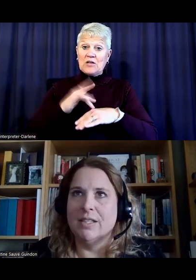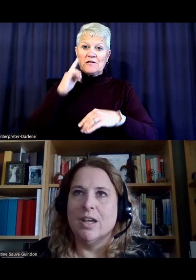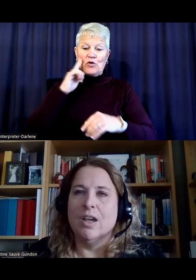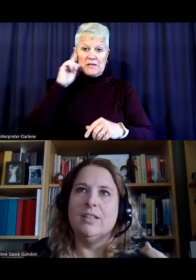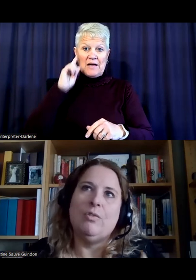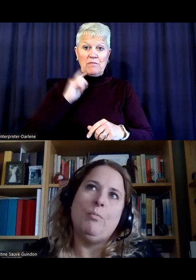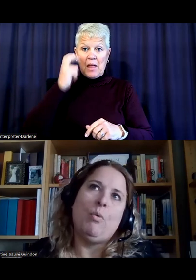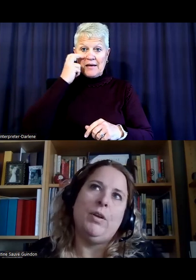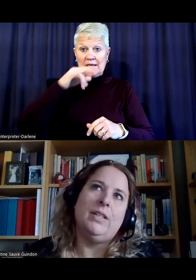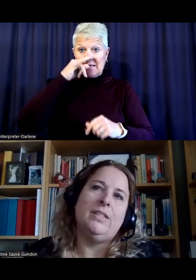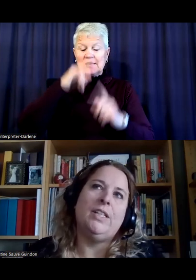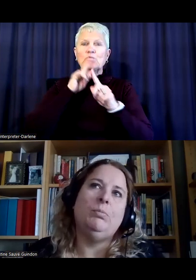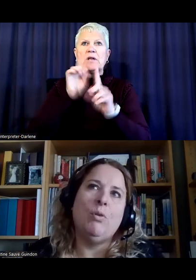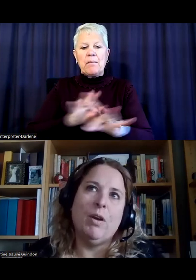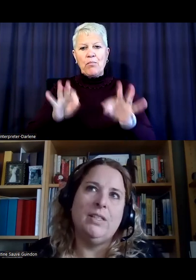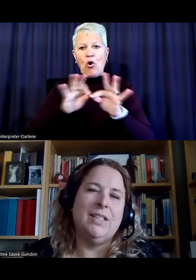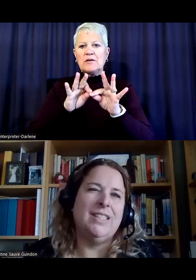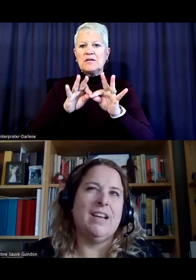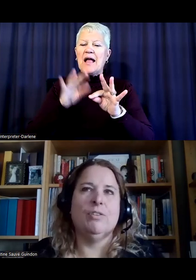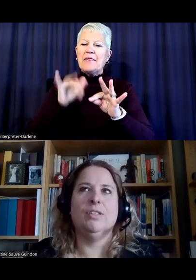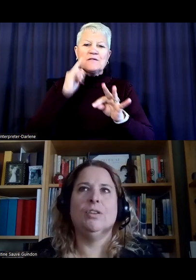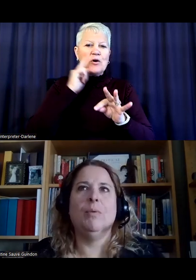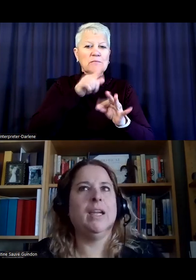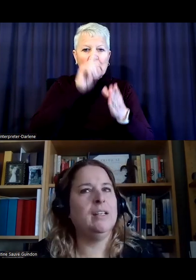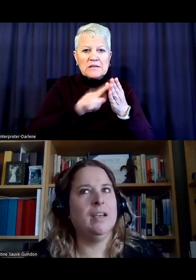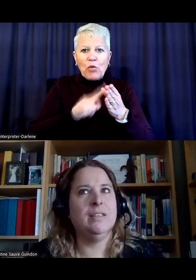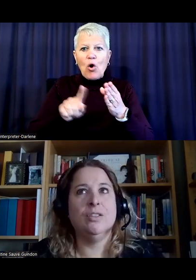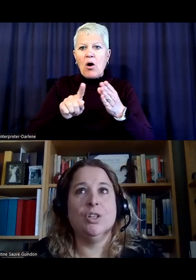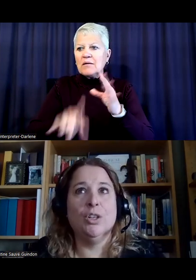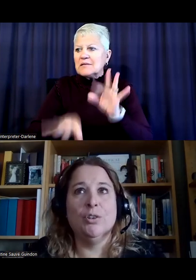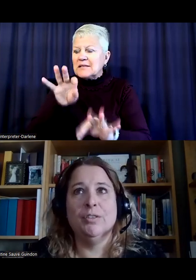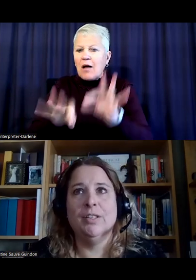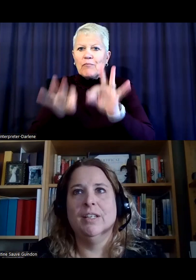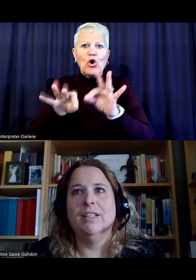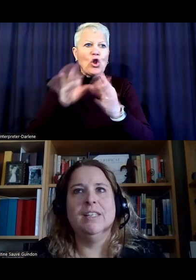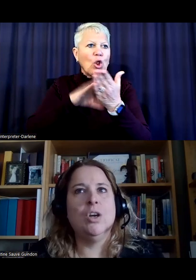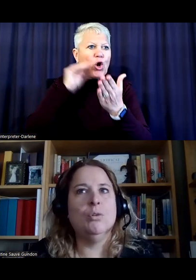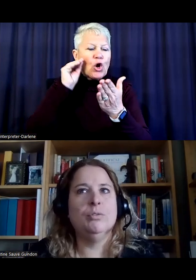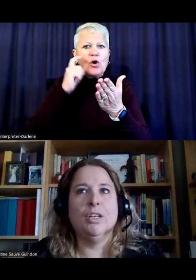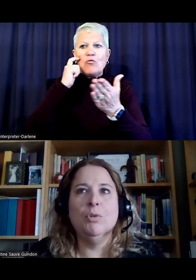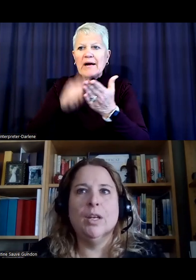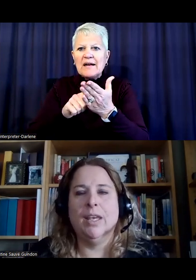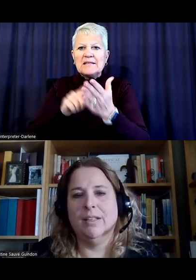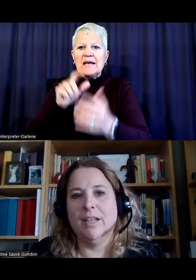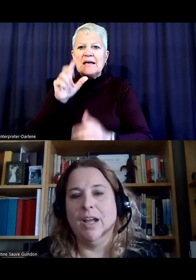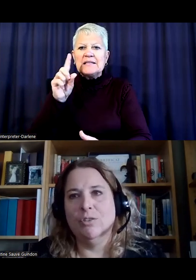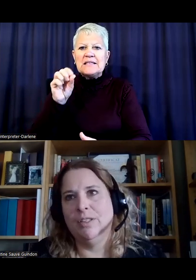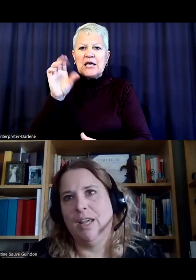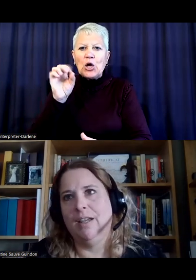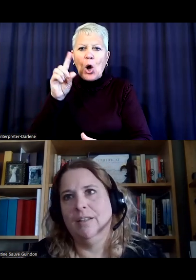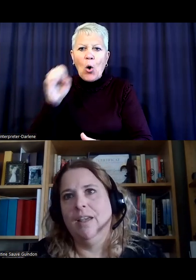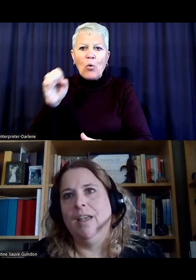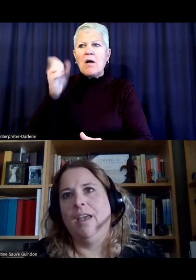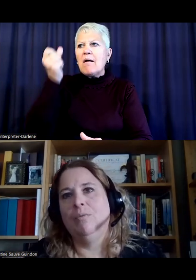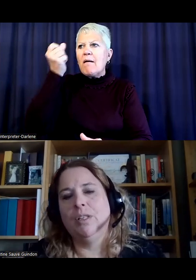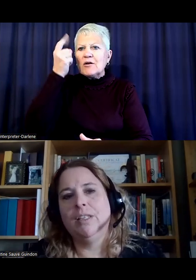kids is so important. It's to explore, it's to discover, it's to recognize, it's to learn, decode, communicate, to